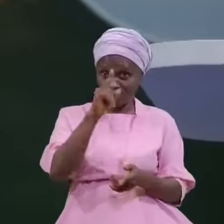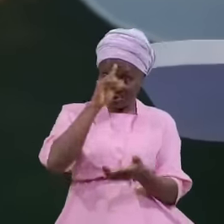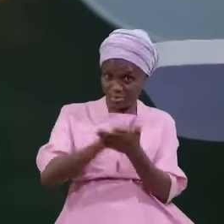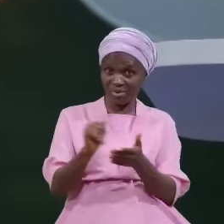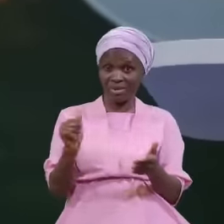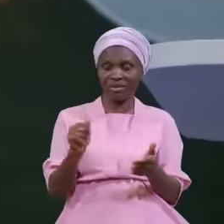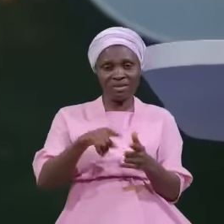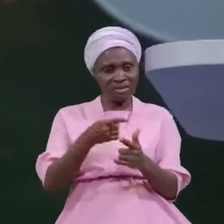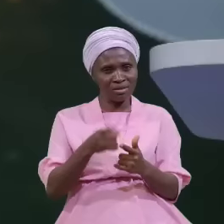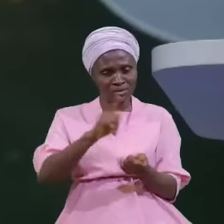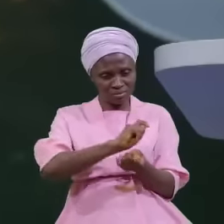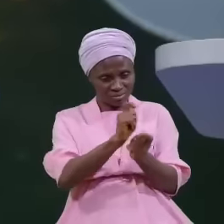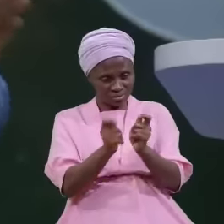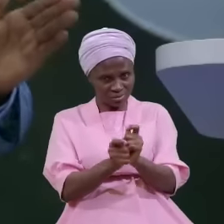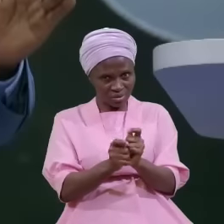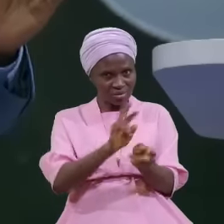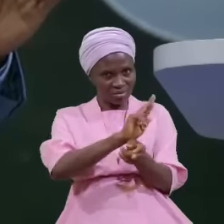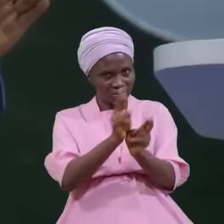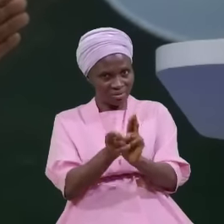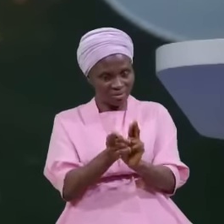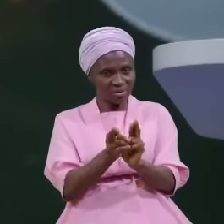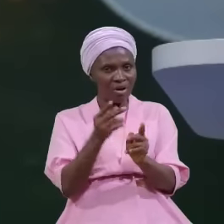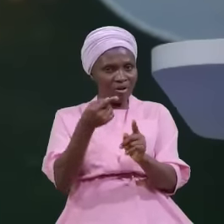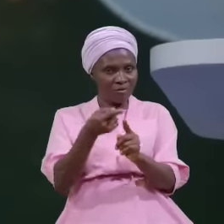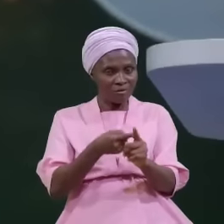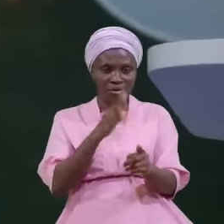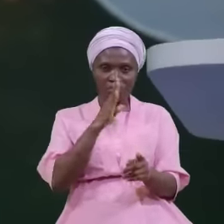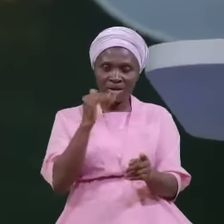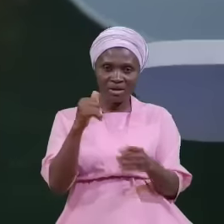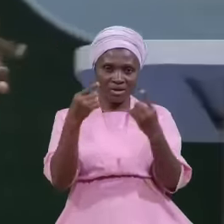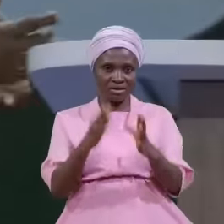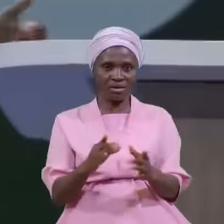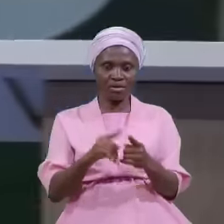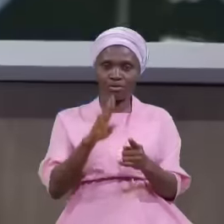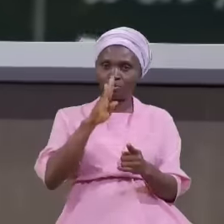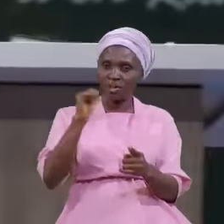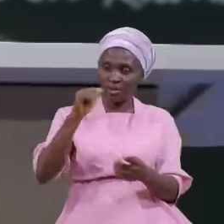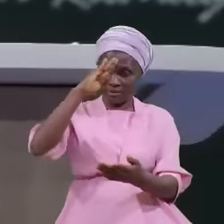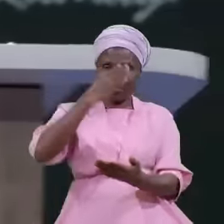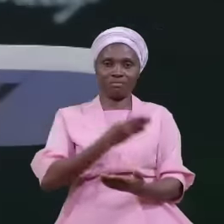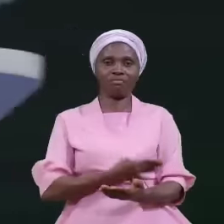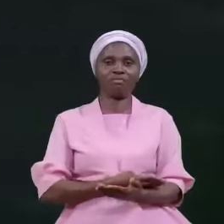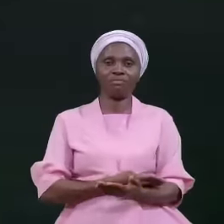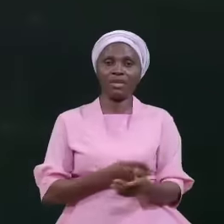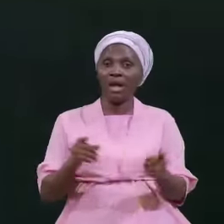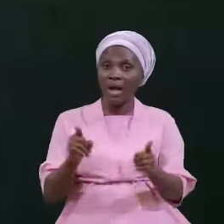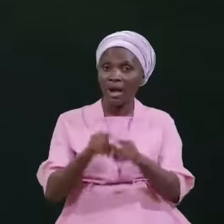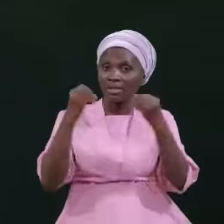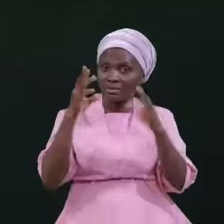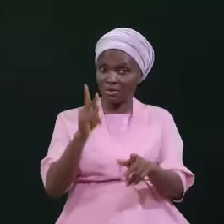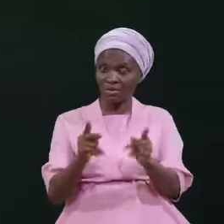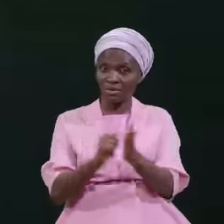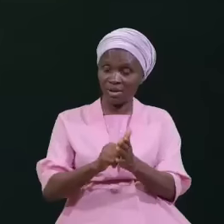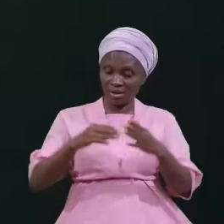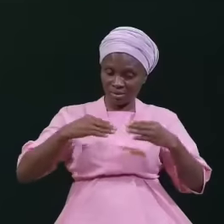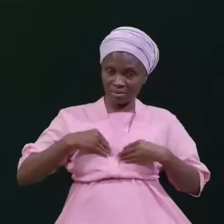from being a sinner to being a son. As many as received him, to